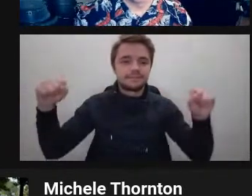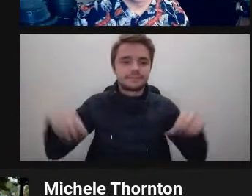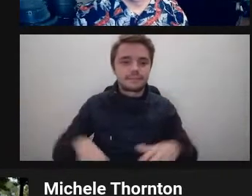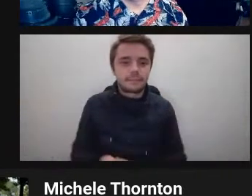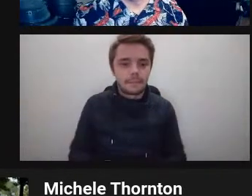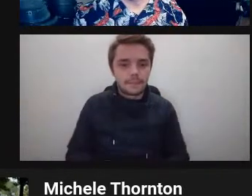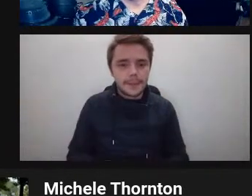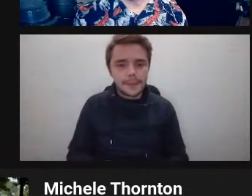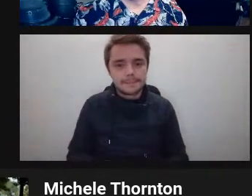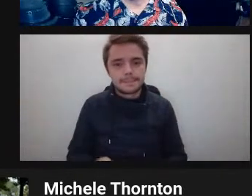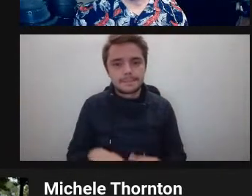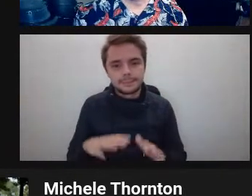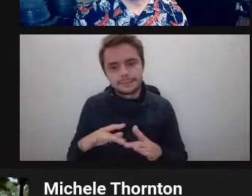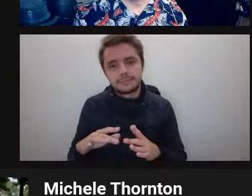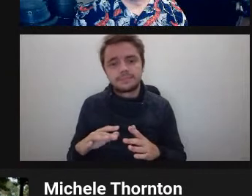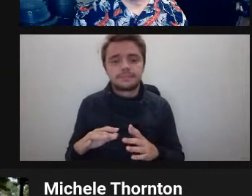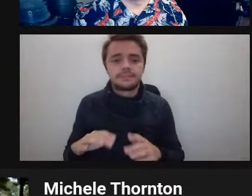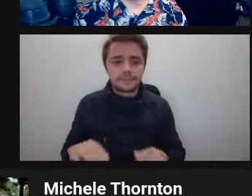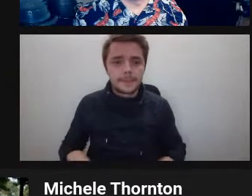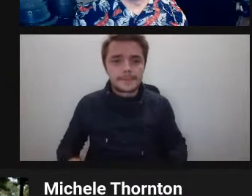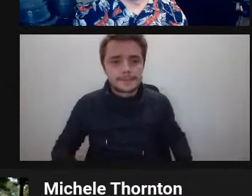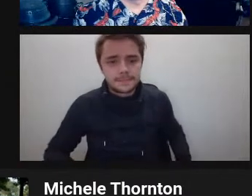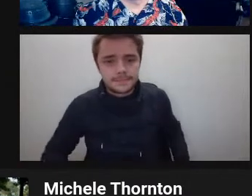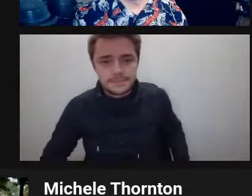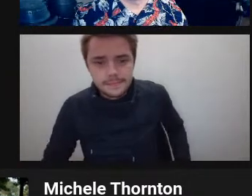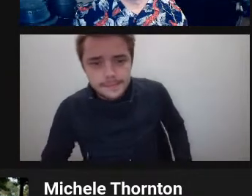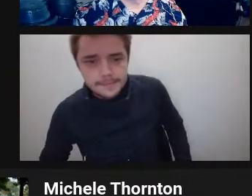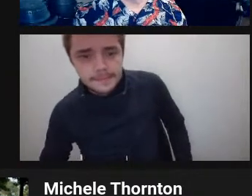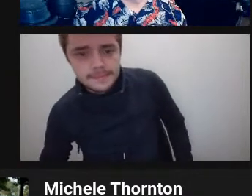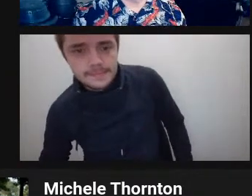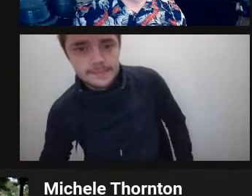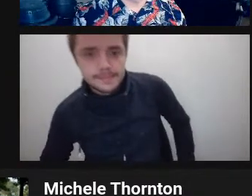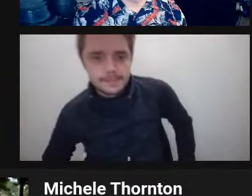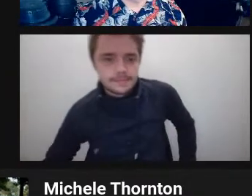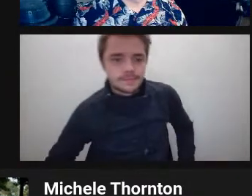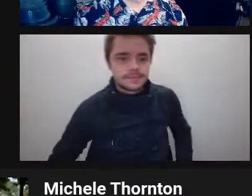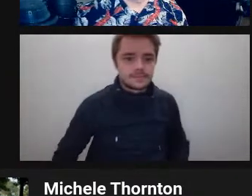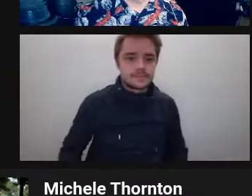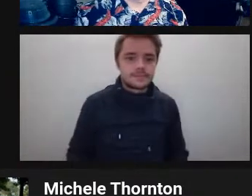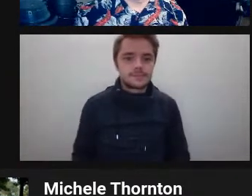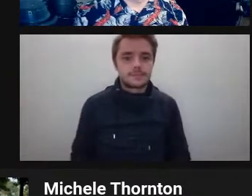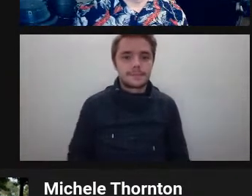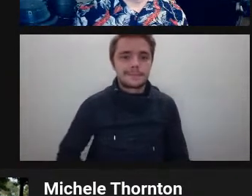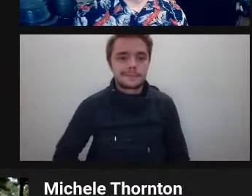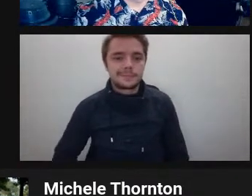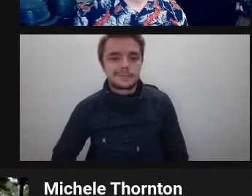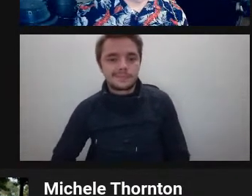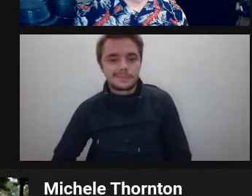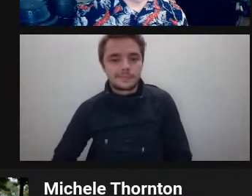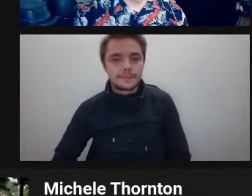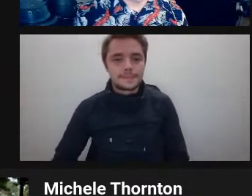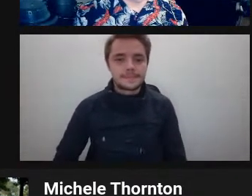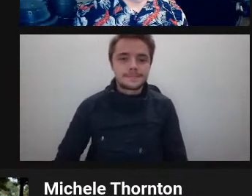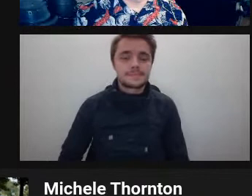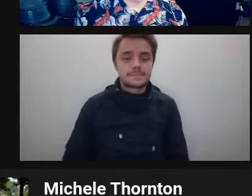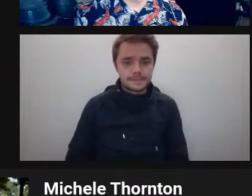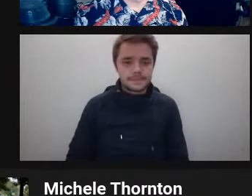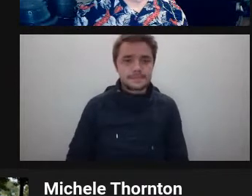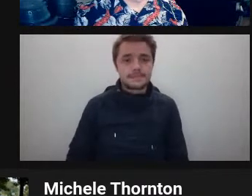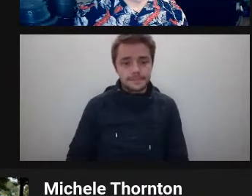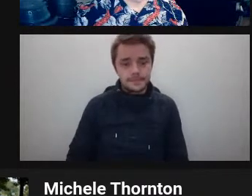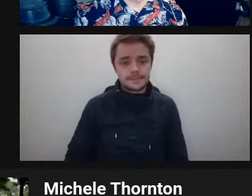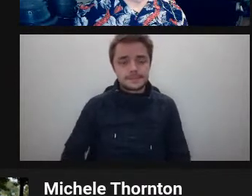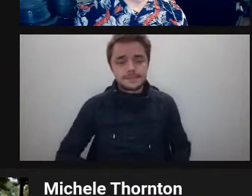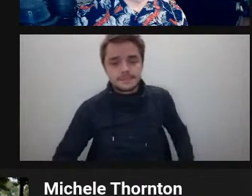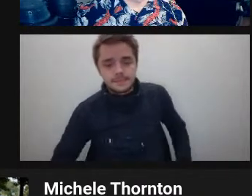Often TV movie stories about immigration center on relationships between one citizen and one immigrant and the tension that creates. Can you talk about the choice for the love story to be